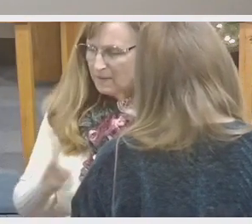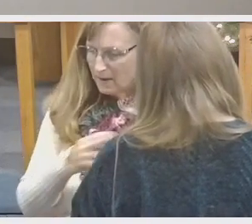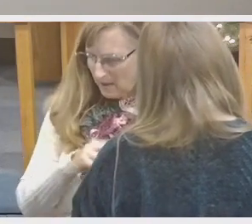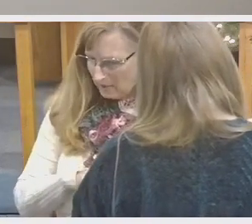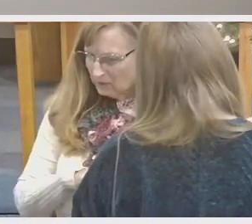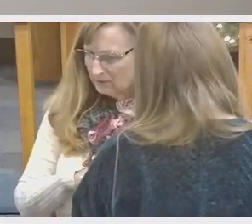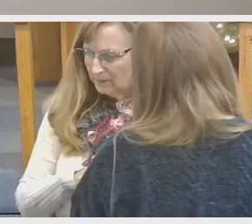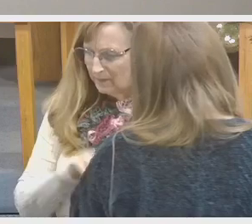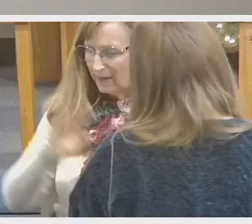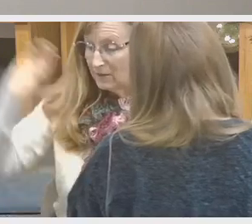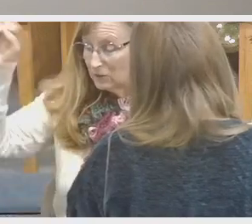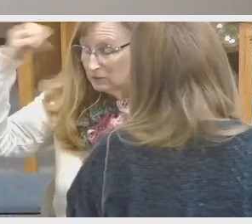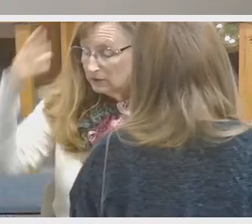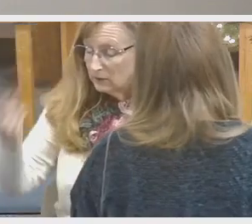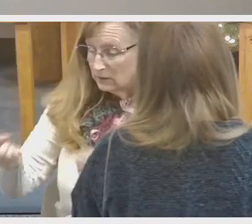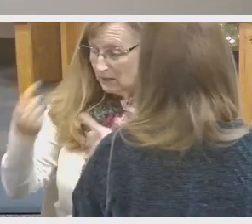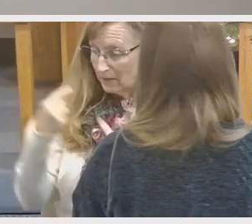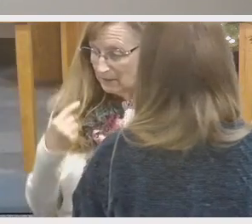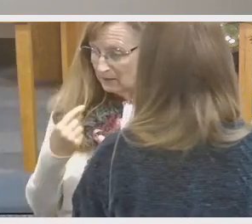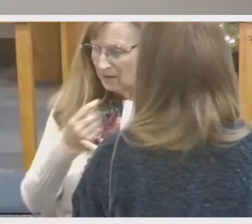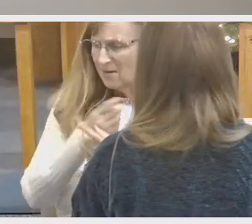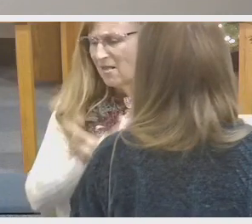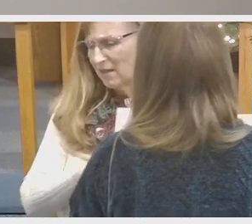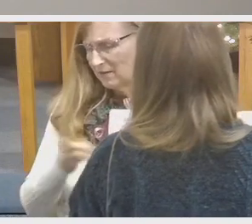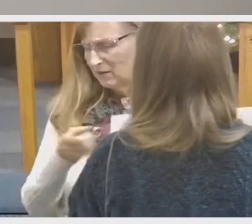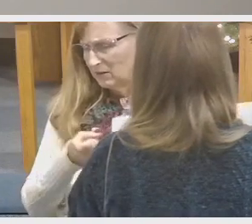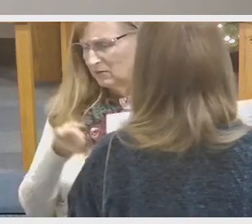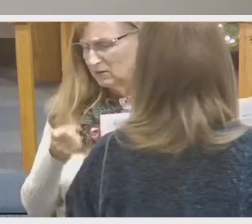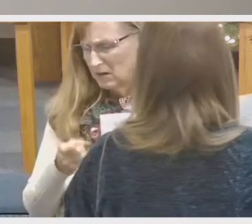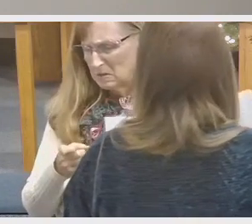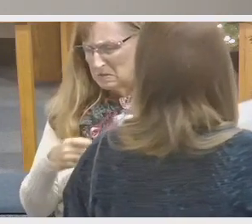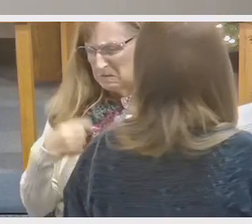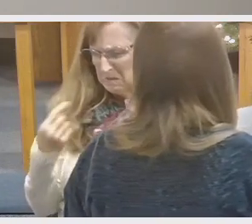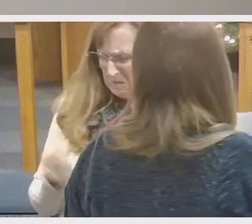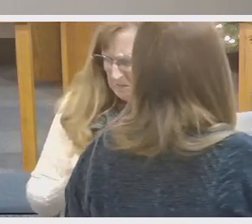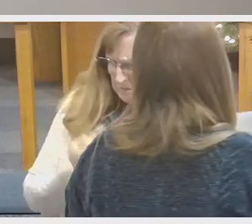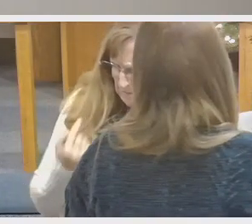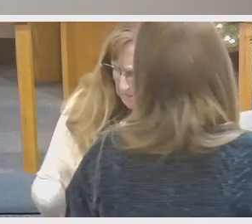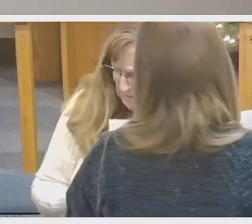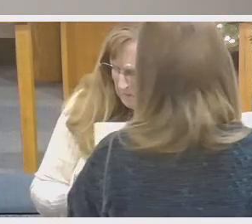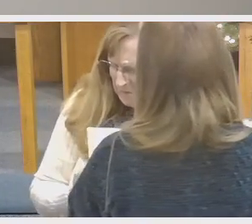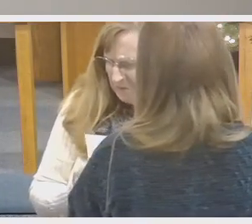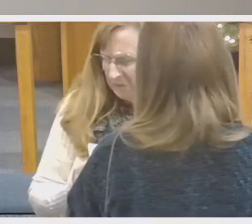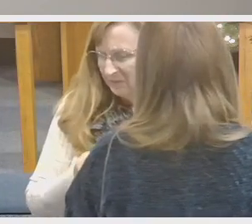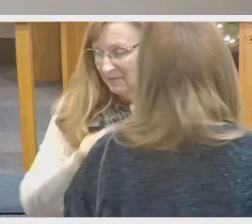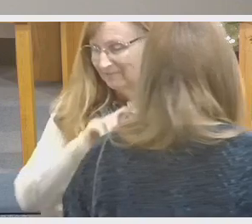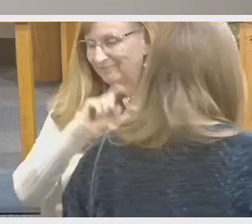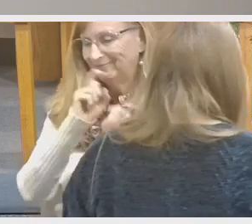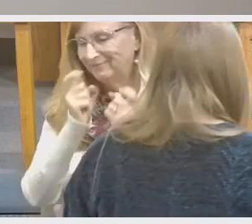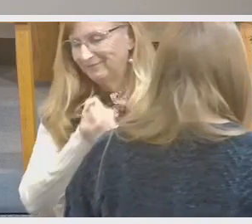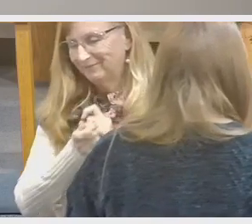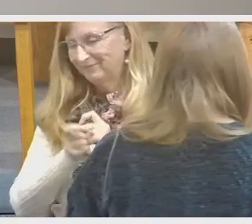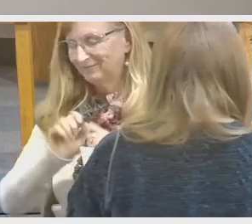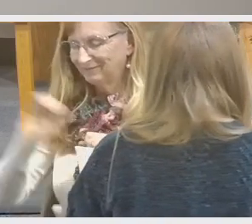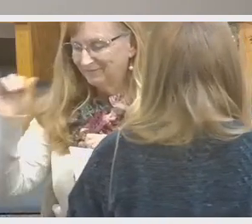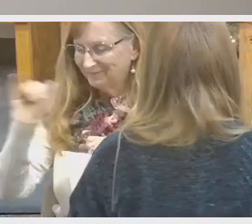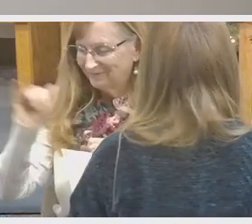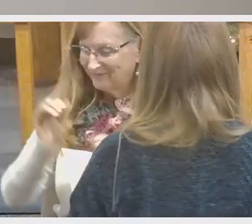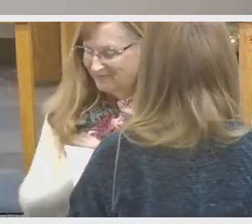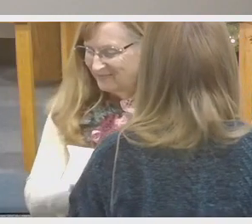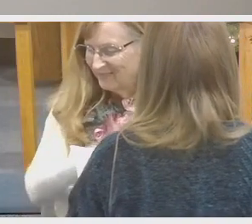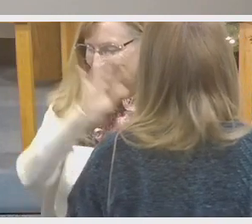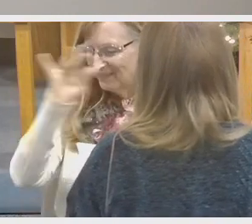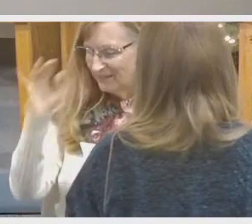By his gracious coming, deliver us from the corruption of our sin. Transform us into the likeness of his